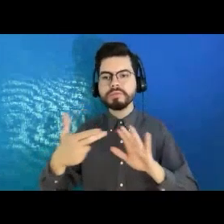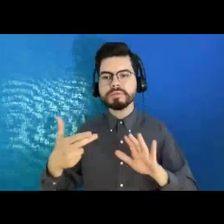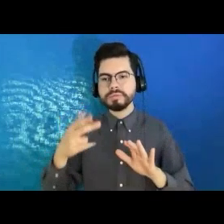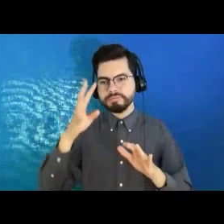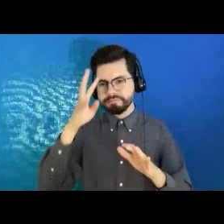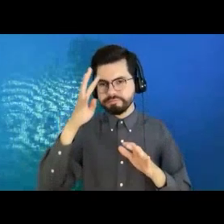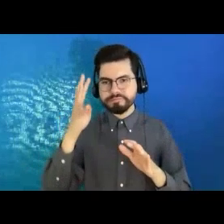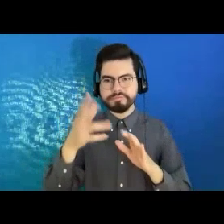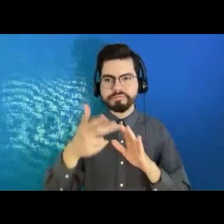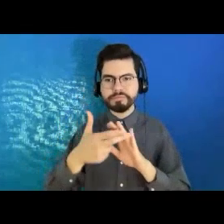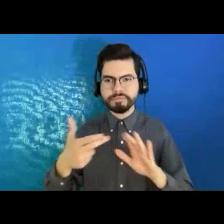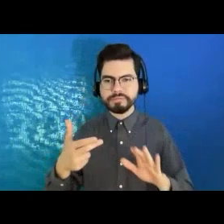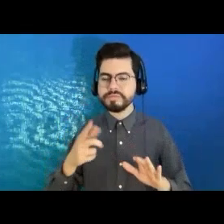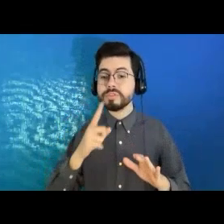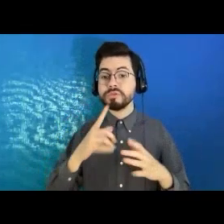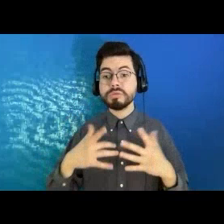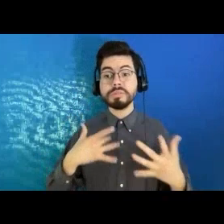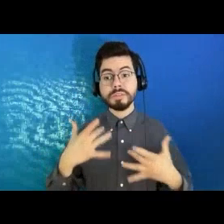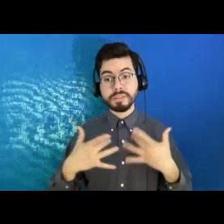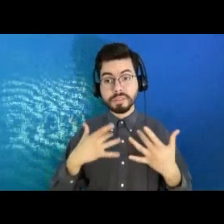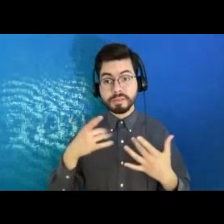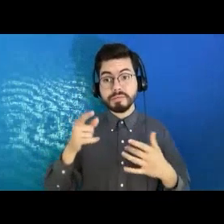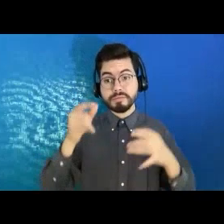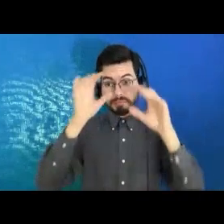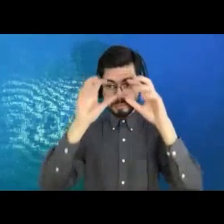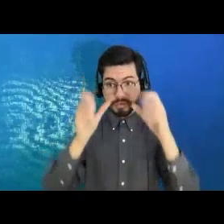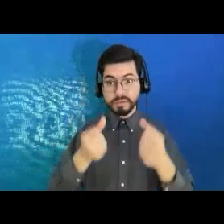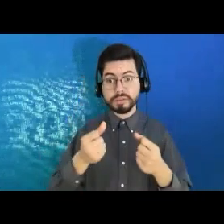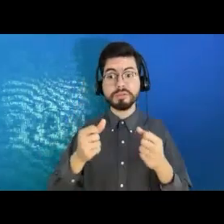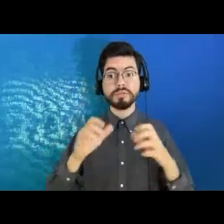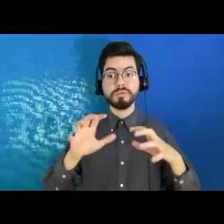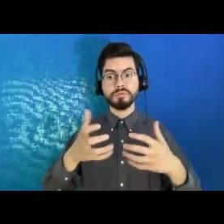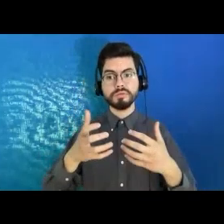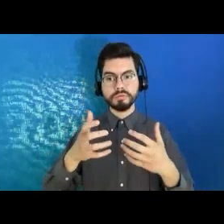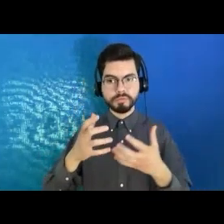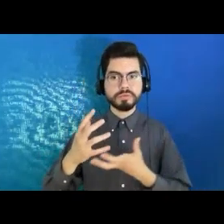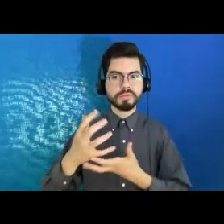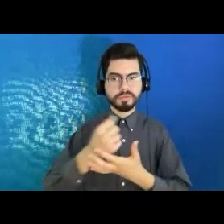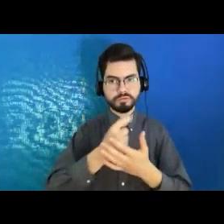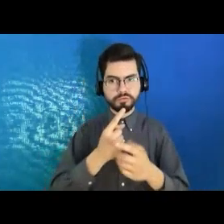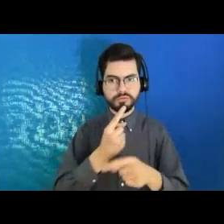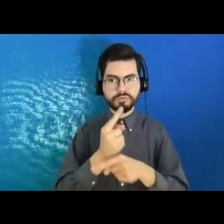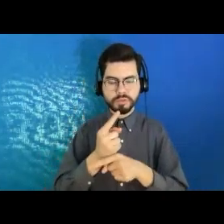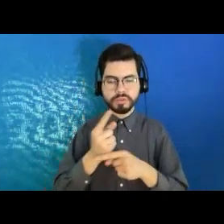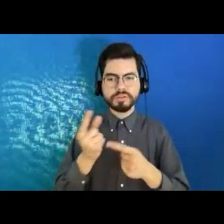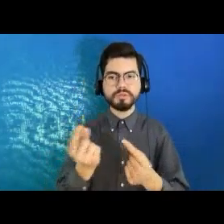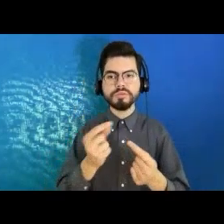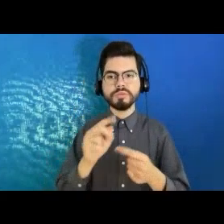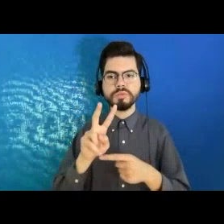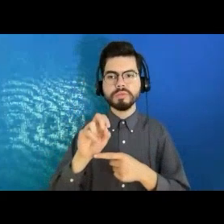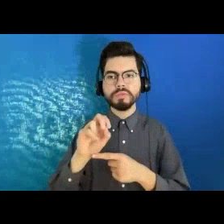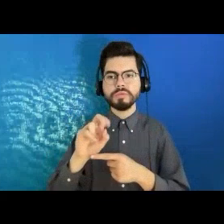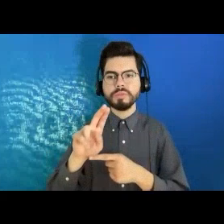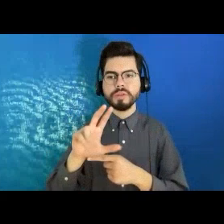that the Bison crew is doing it right and collecting the voucher specimens to build that information.